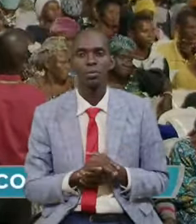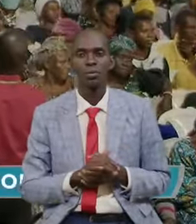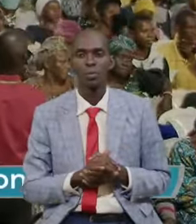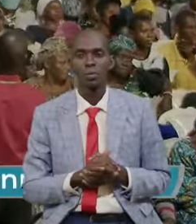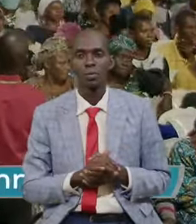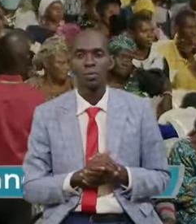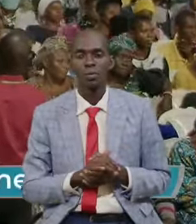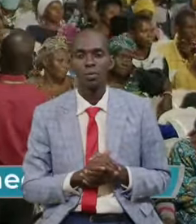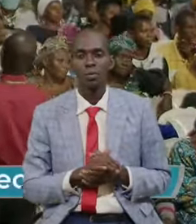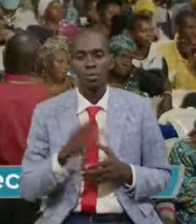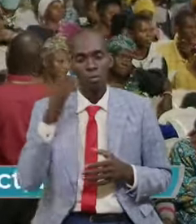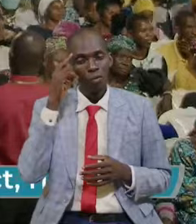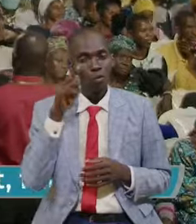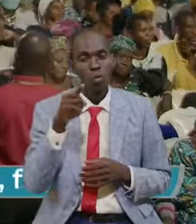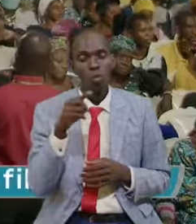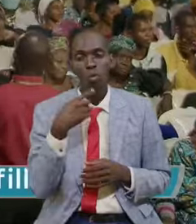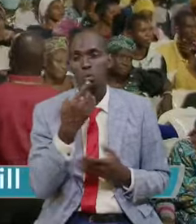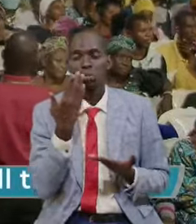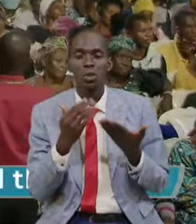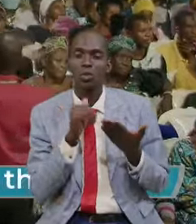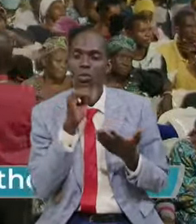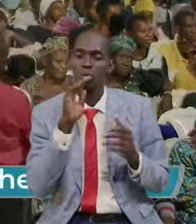For those who cannot write, please